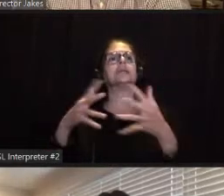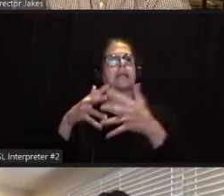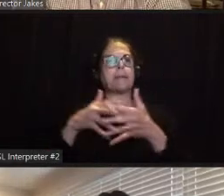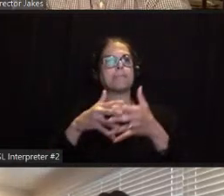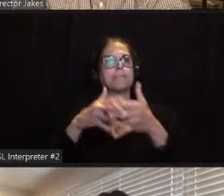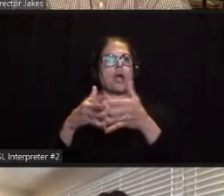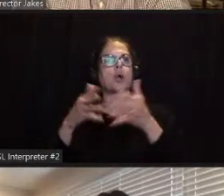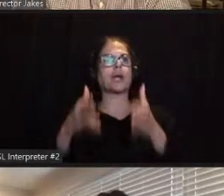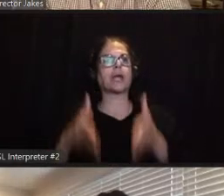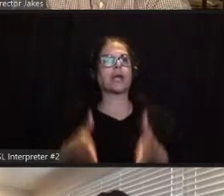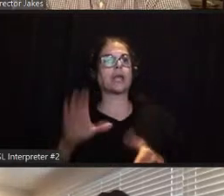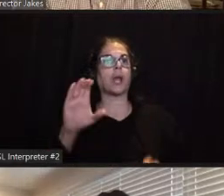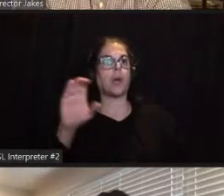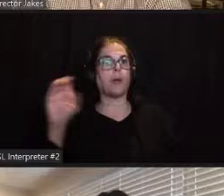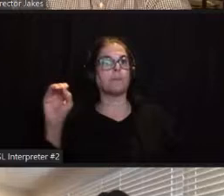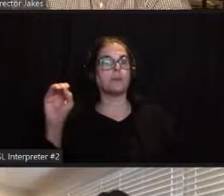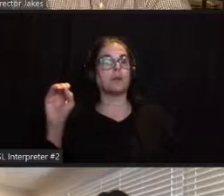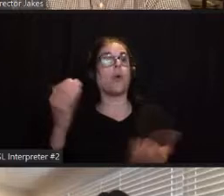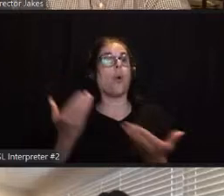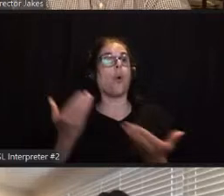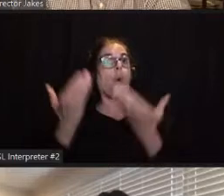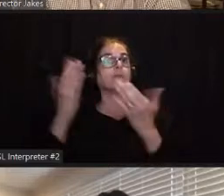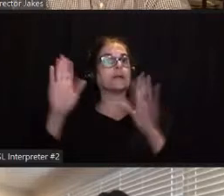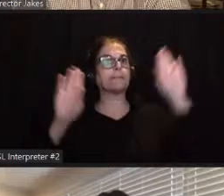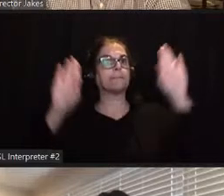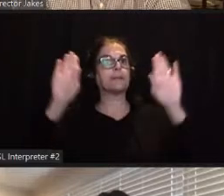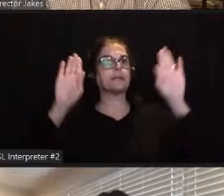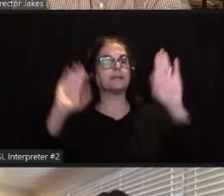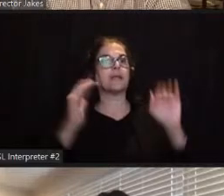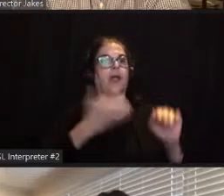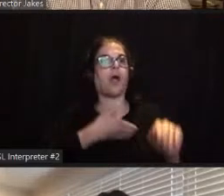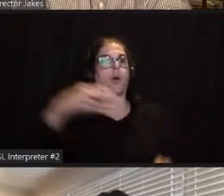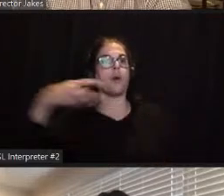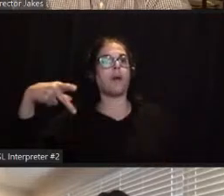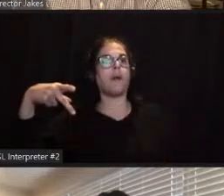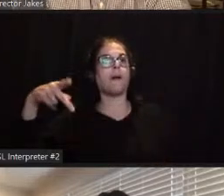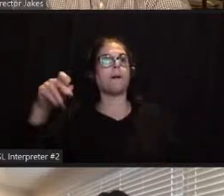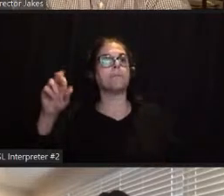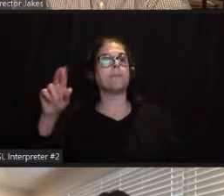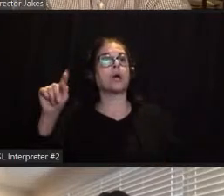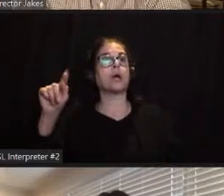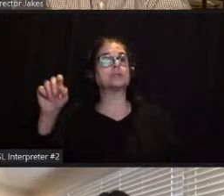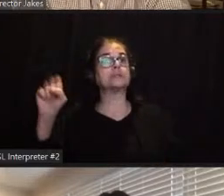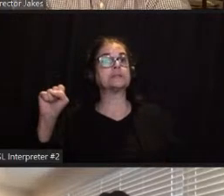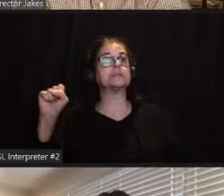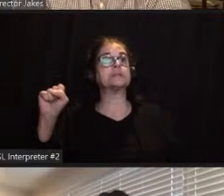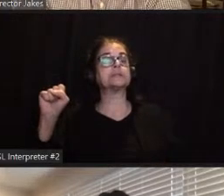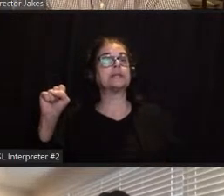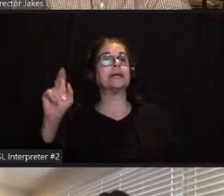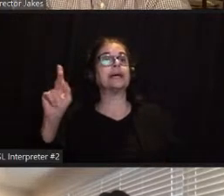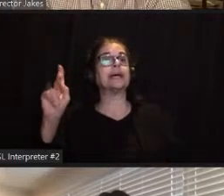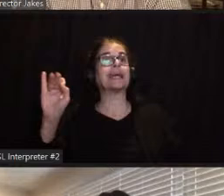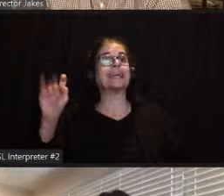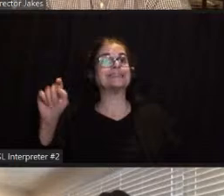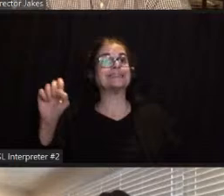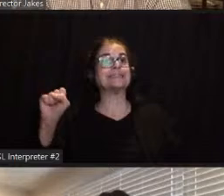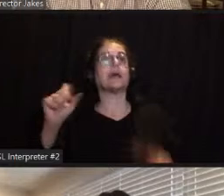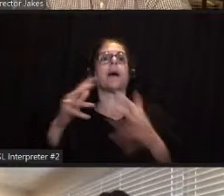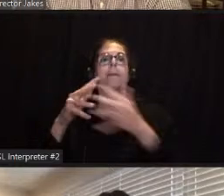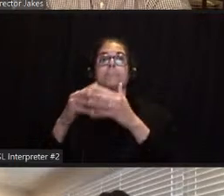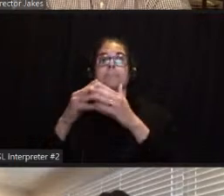company that often bids on our parts kits. They are American. Okay, thank you.